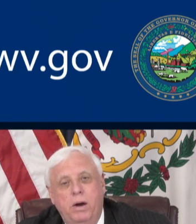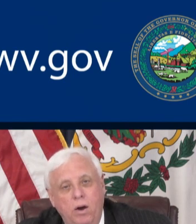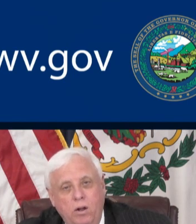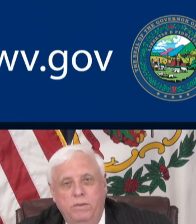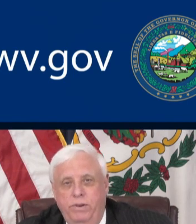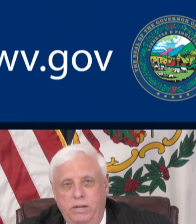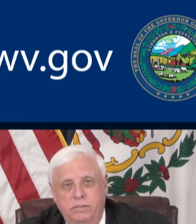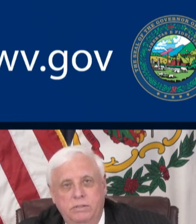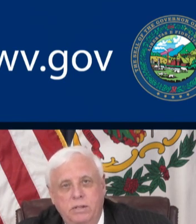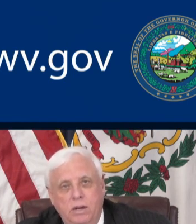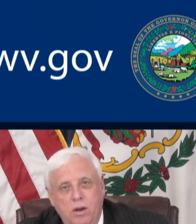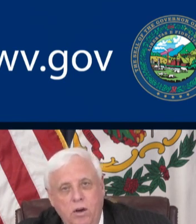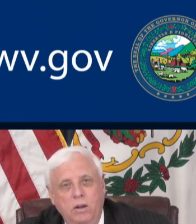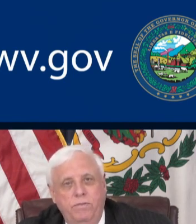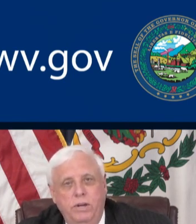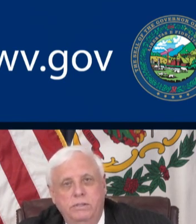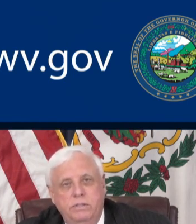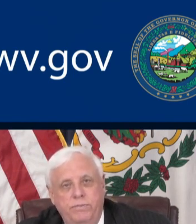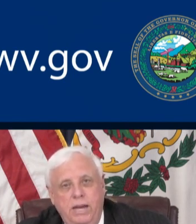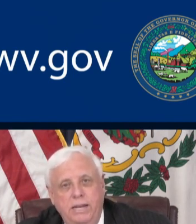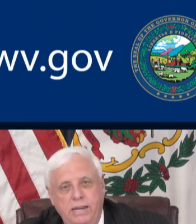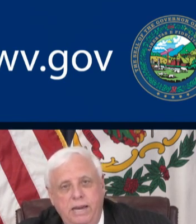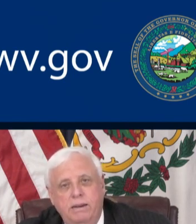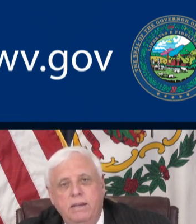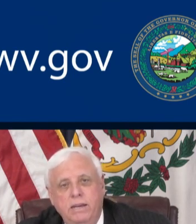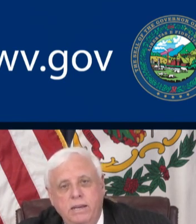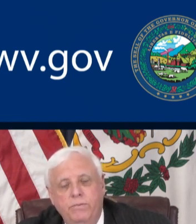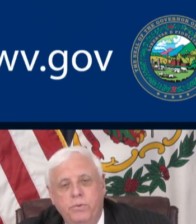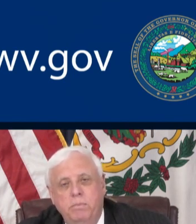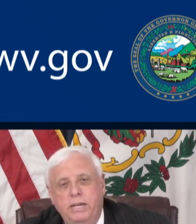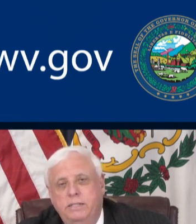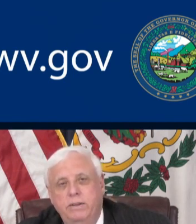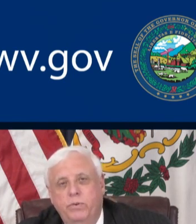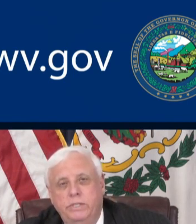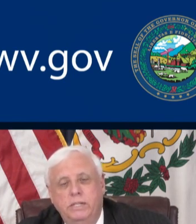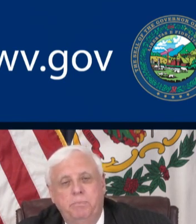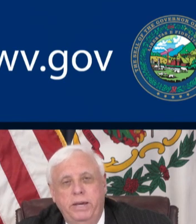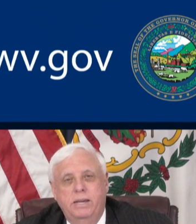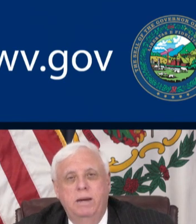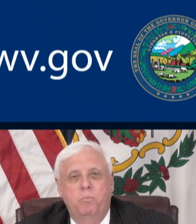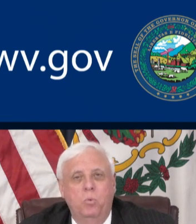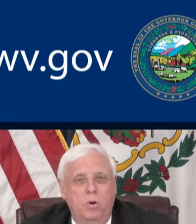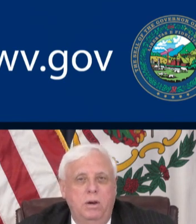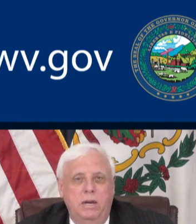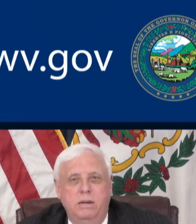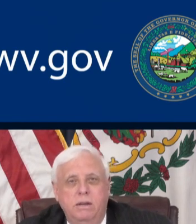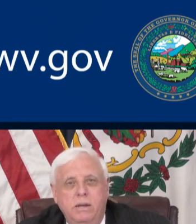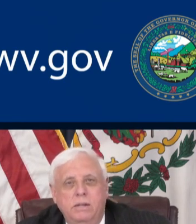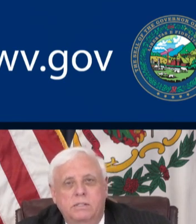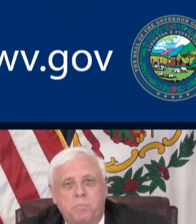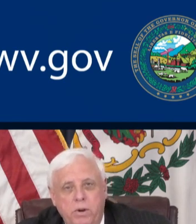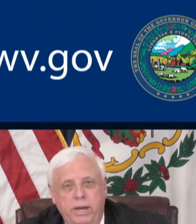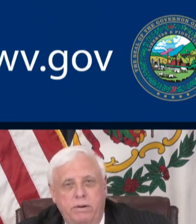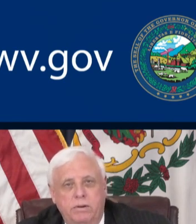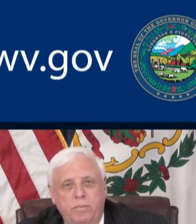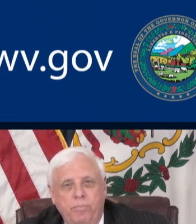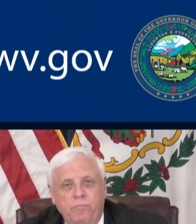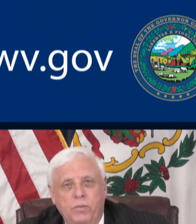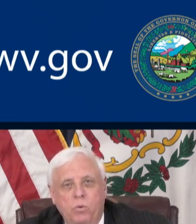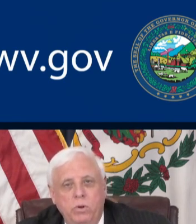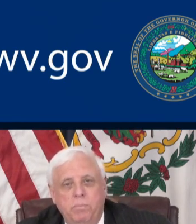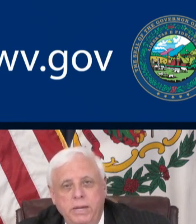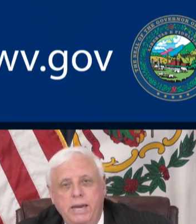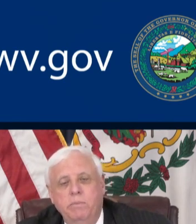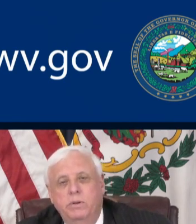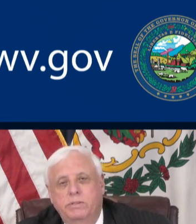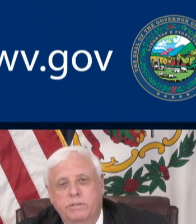help all of us to find out information. If we just pick up one spreader,